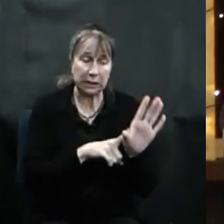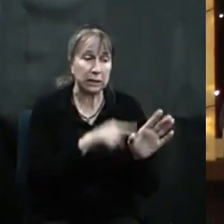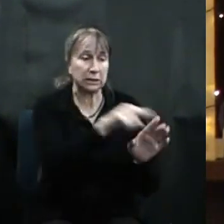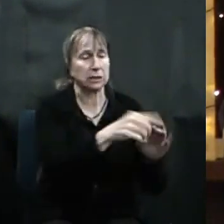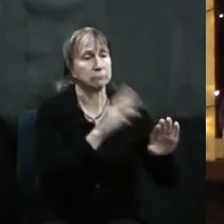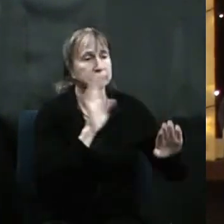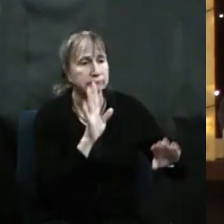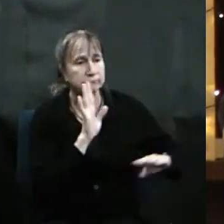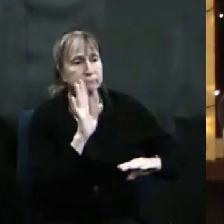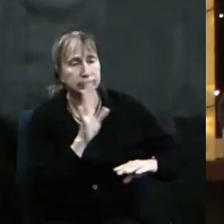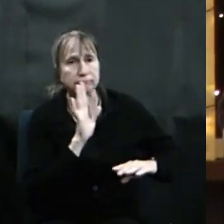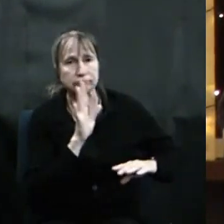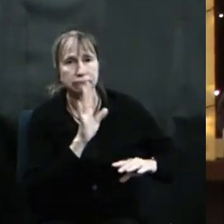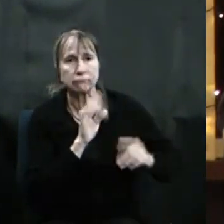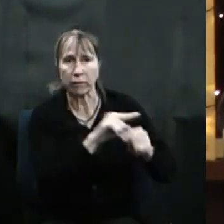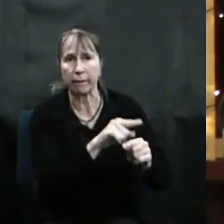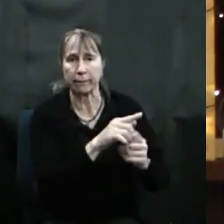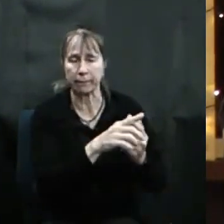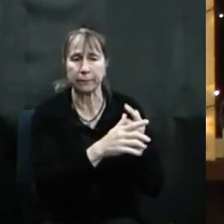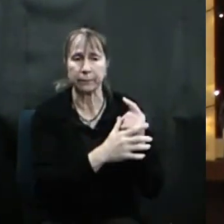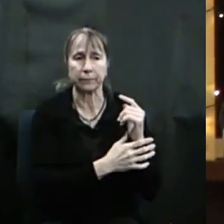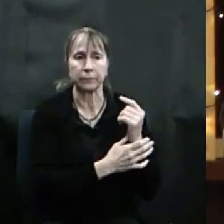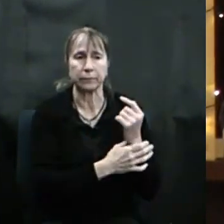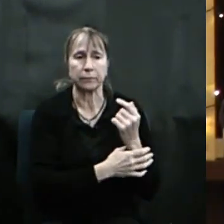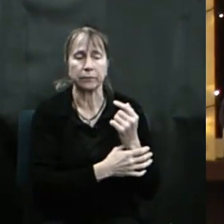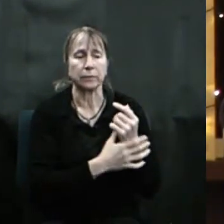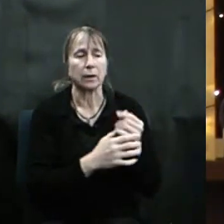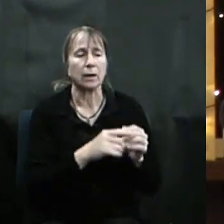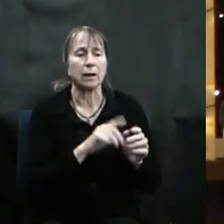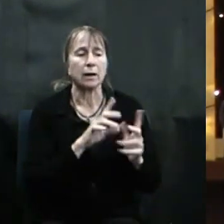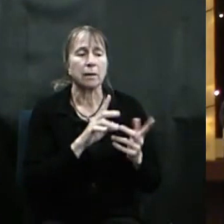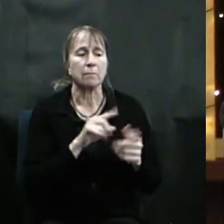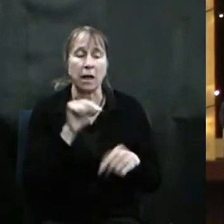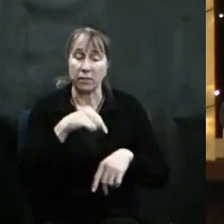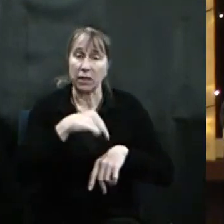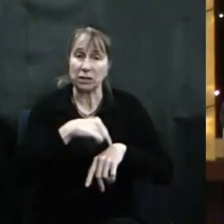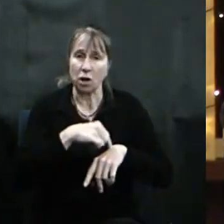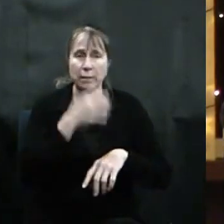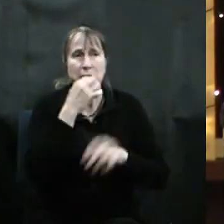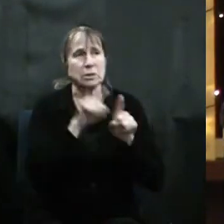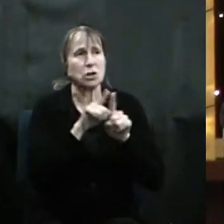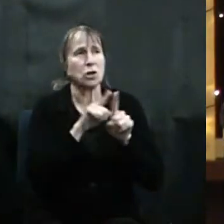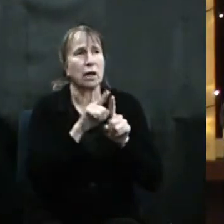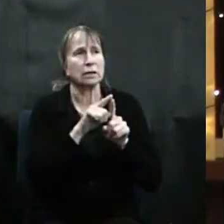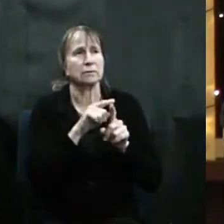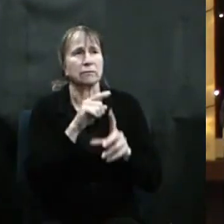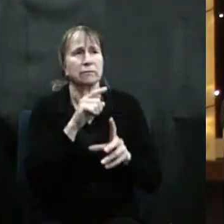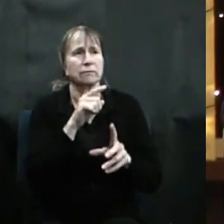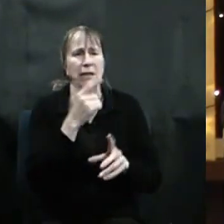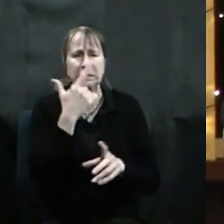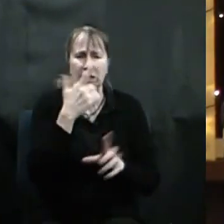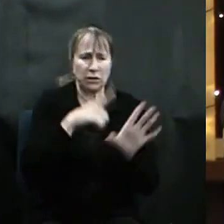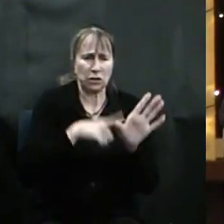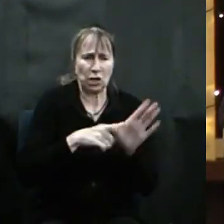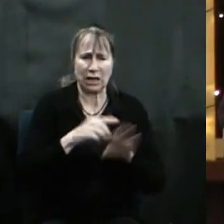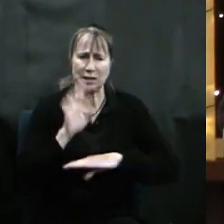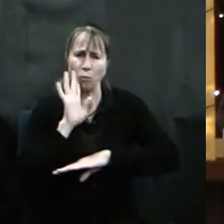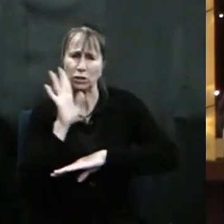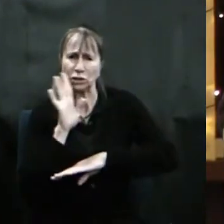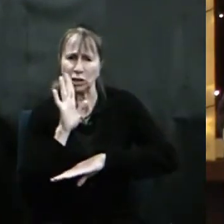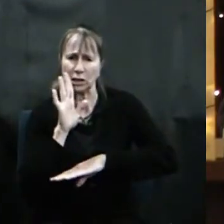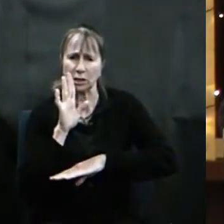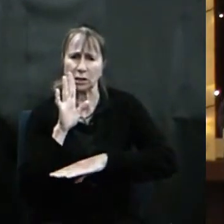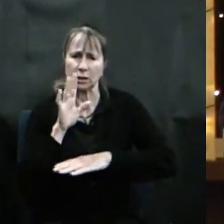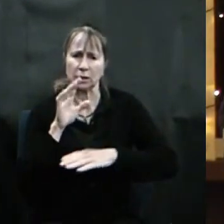593 BC. These chapters, 4 to 24, are a summary of the 7 years of preaching, and I'm going to do a summary of